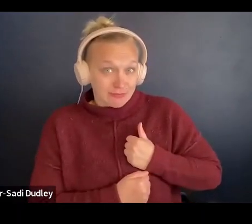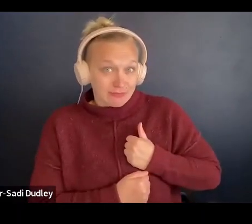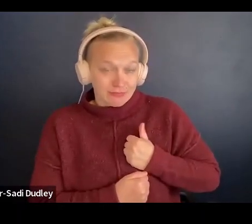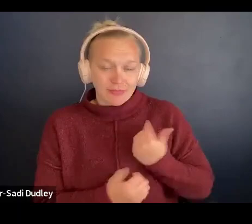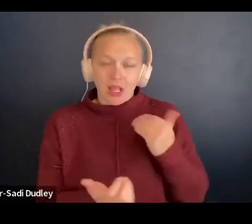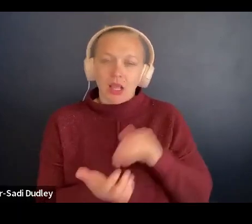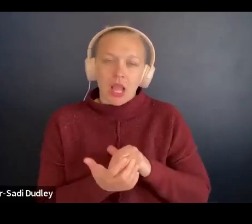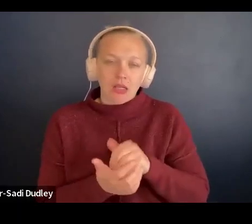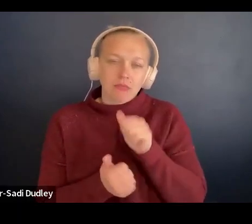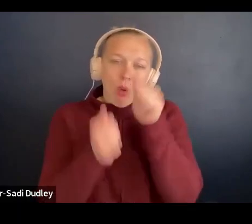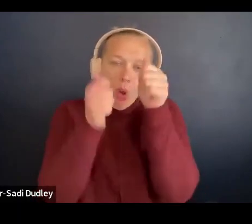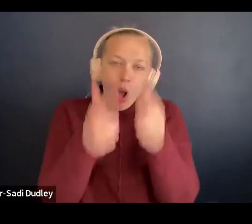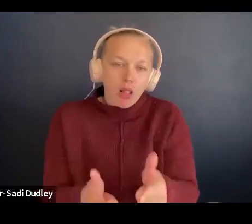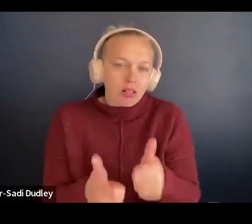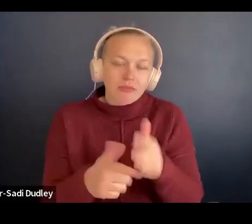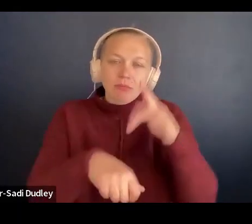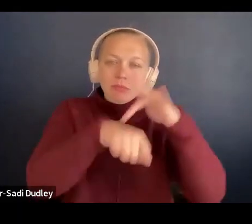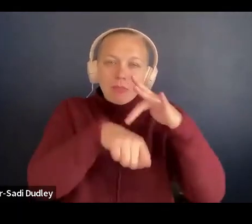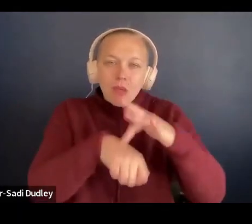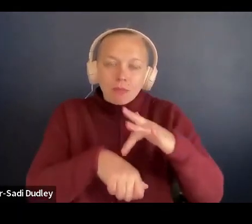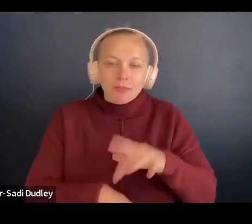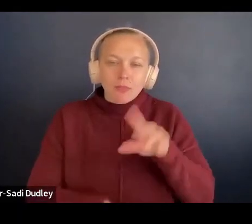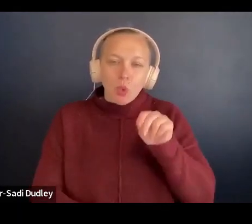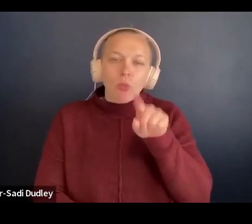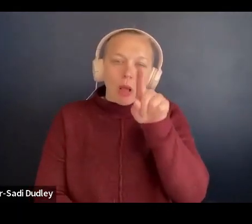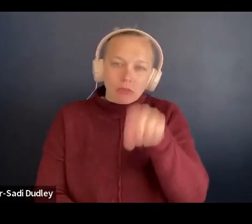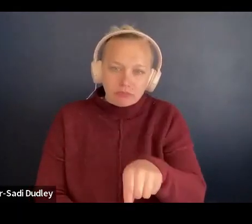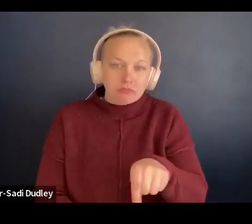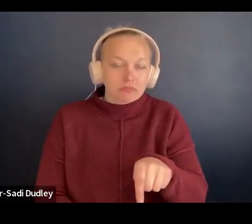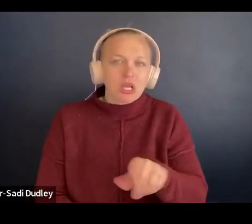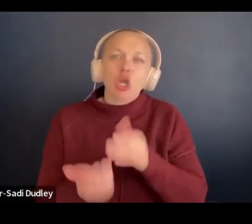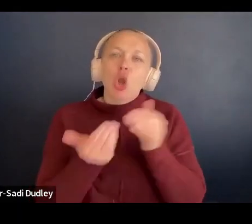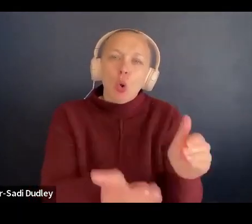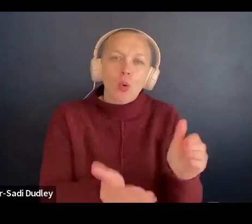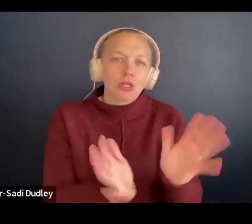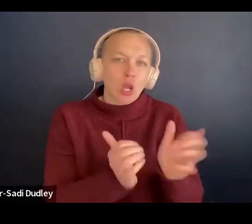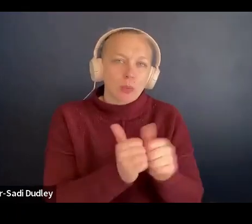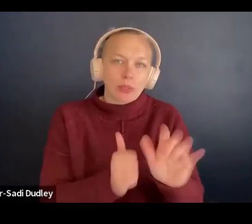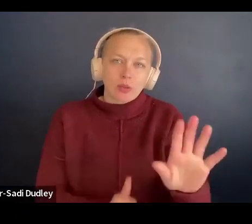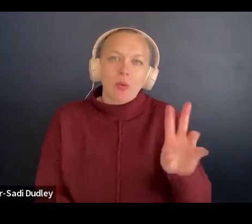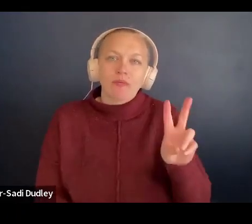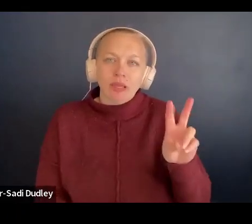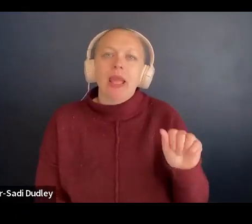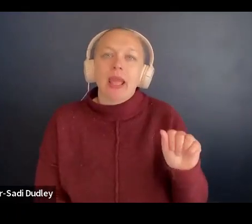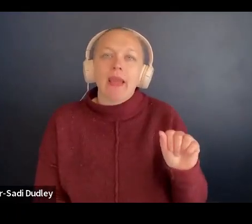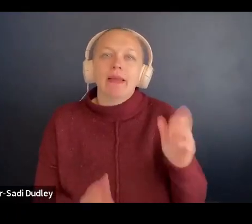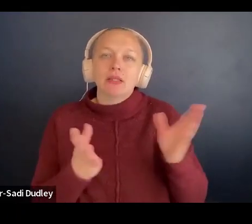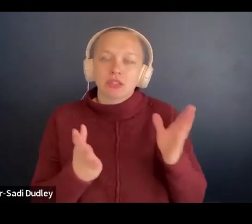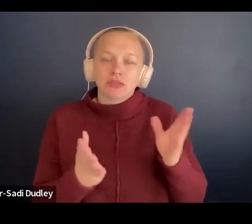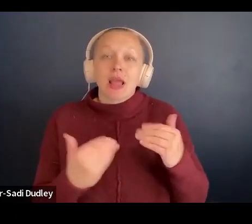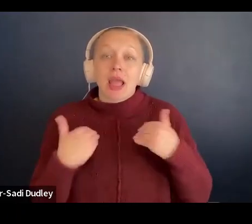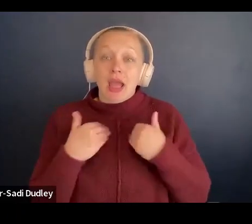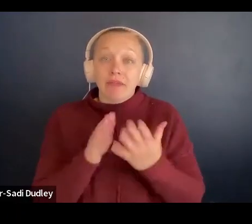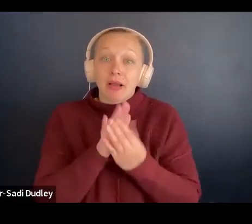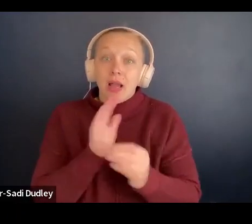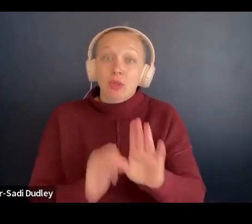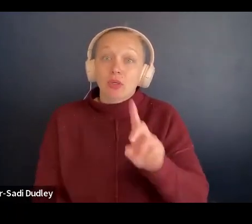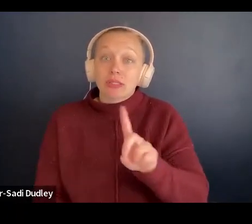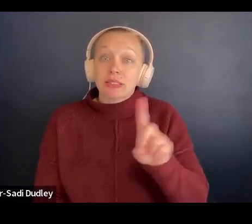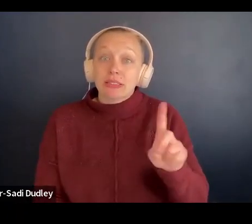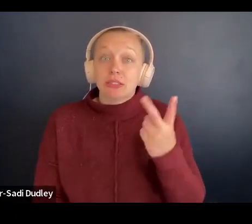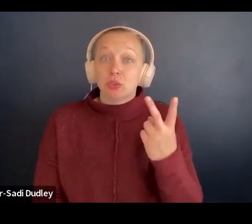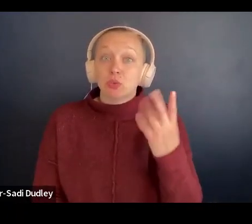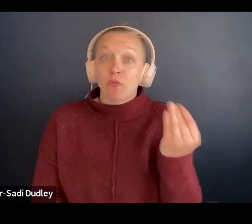all individually, but please contact your veteran service officer, have a copy of your DD 214, and know that you